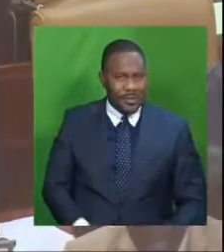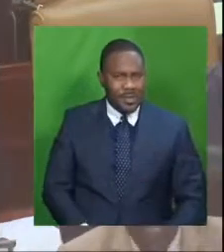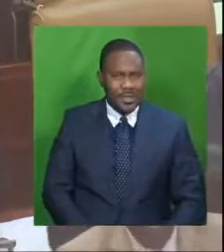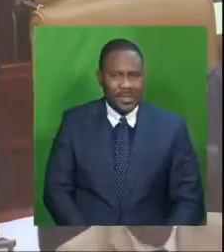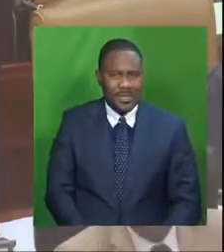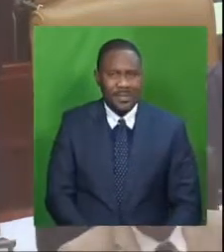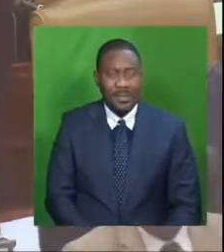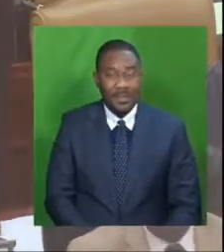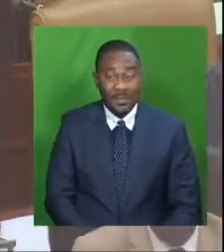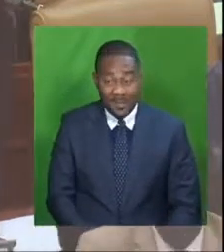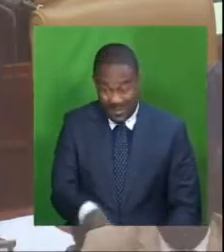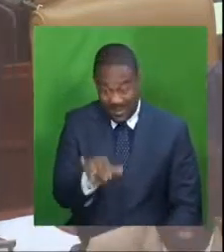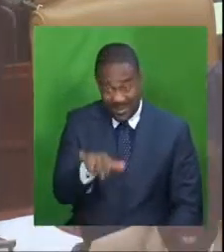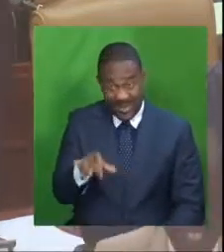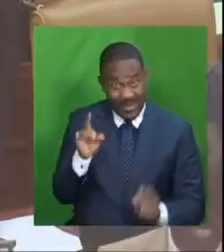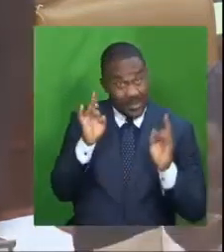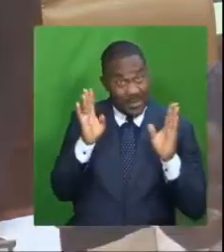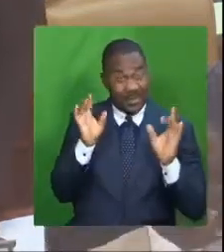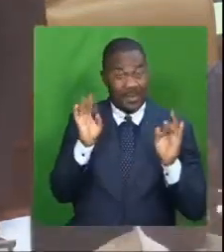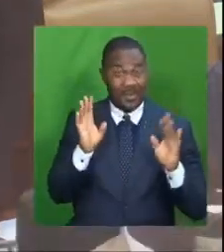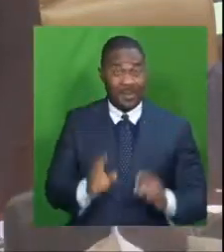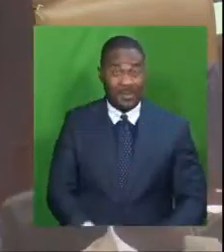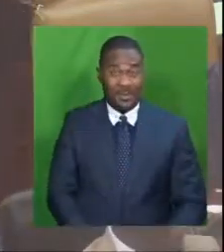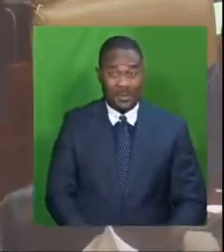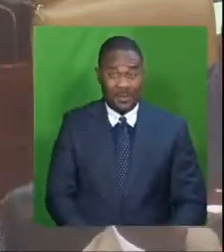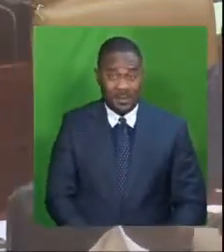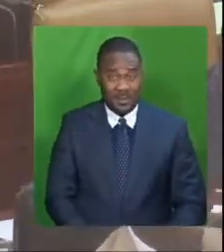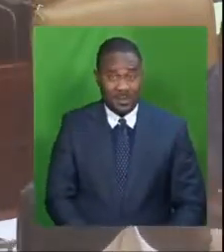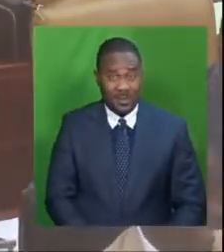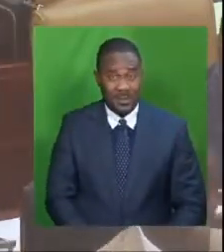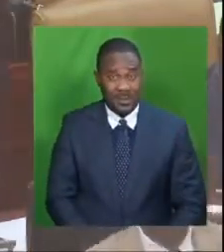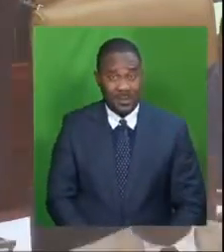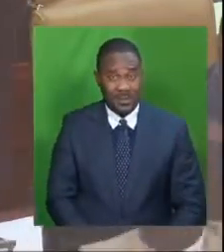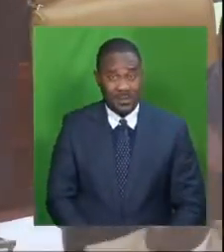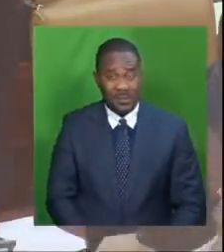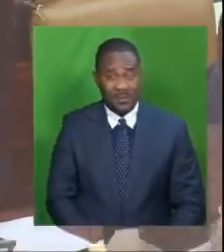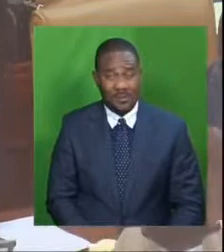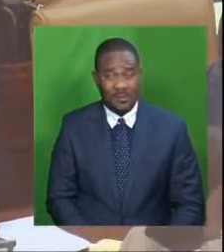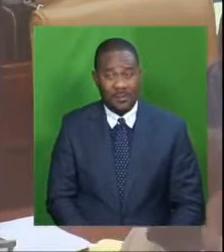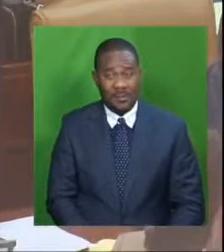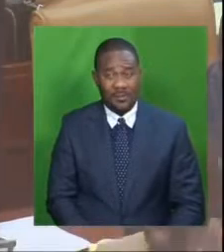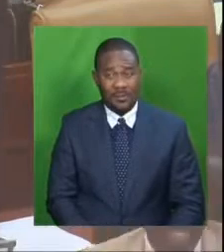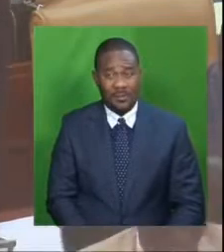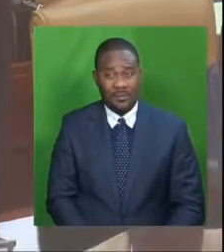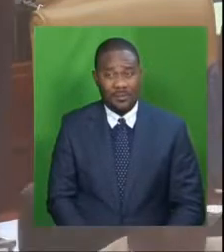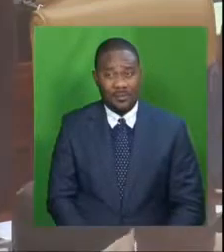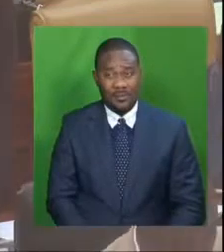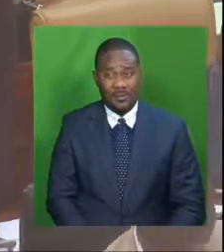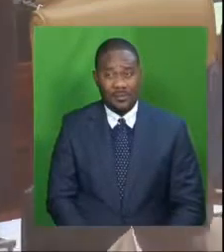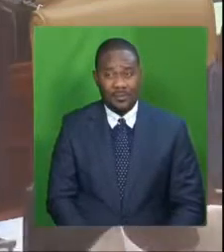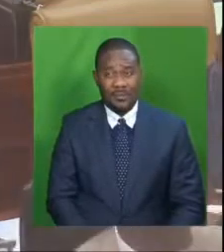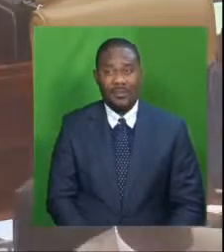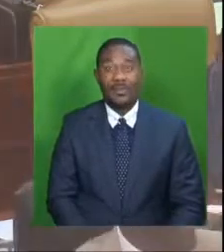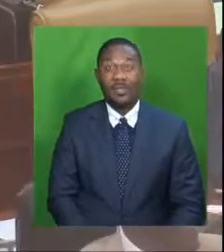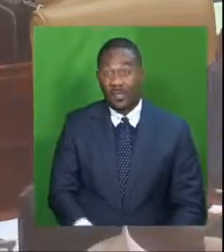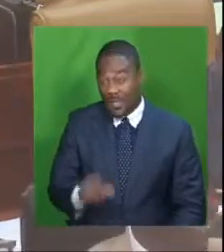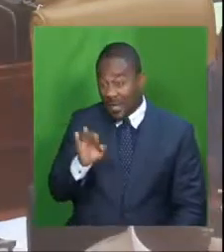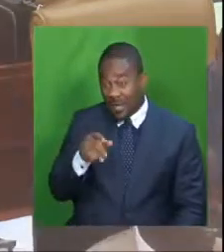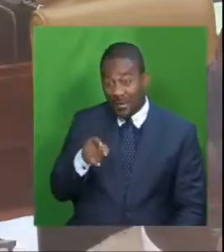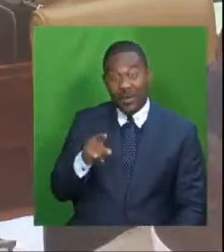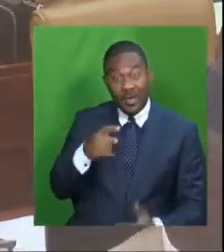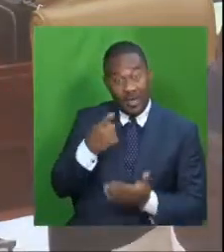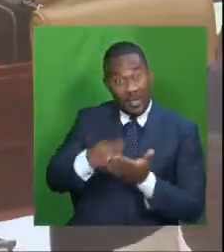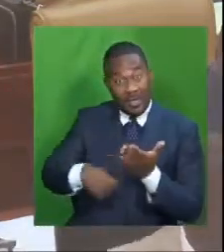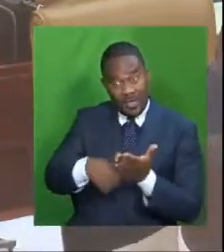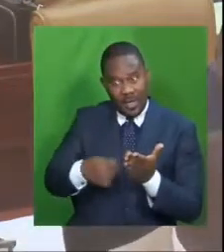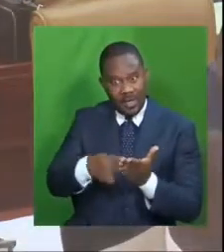this is a dangerous tax. Mr. Speaker, when this tax passes,